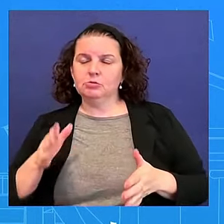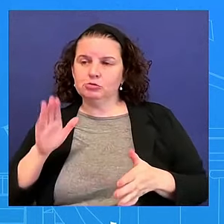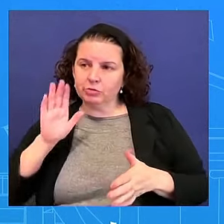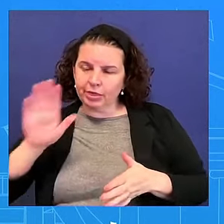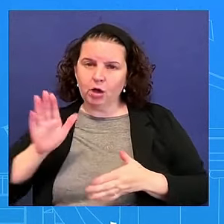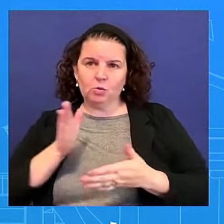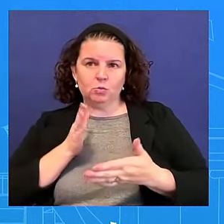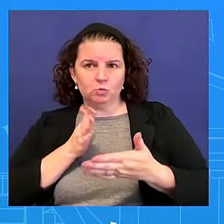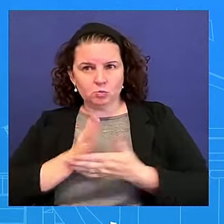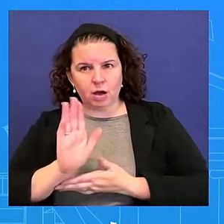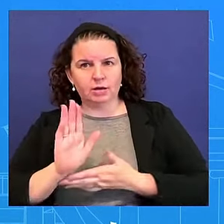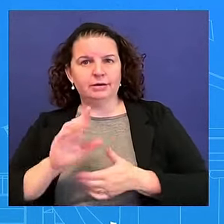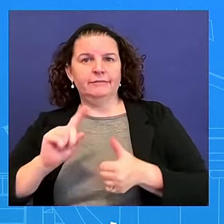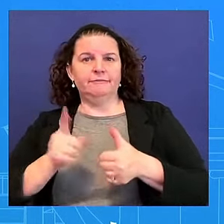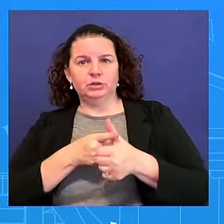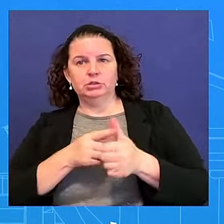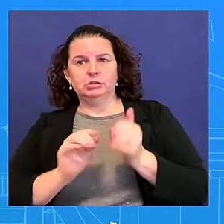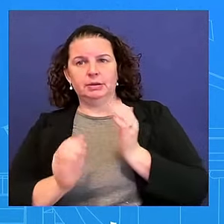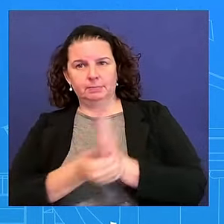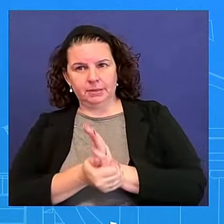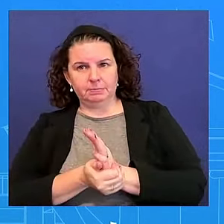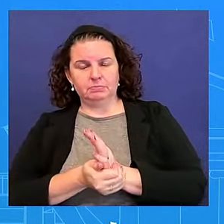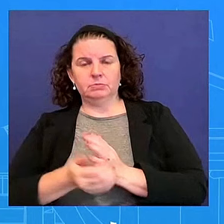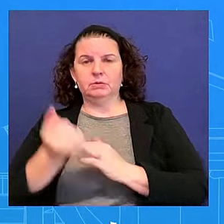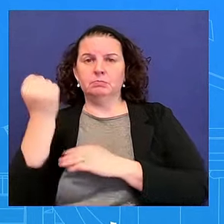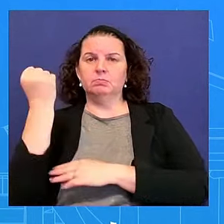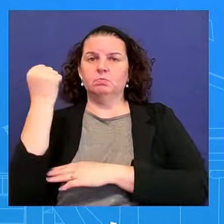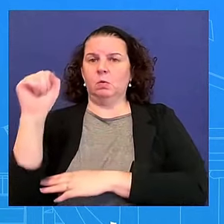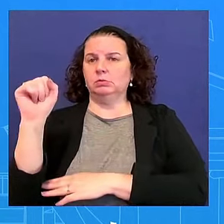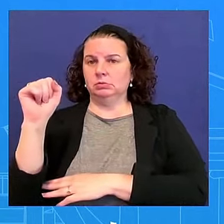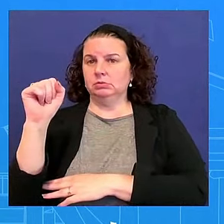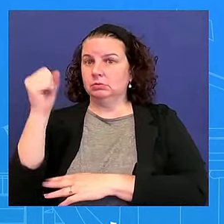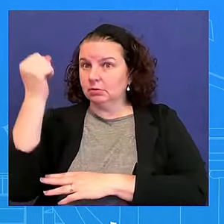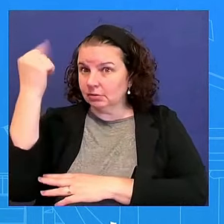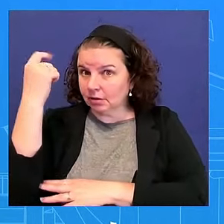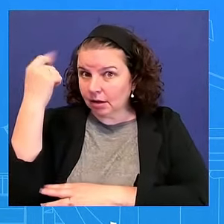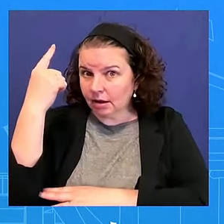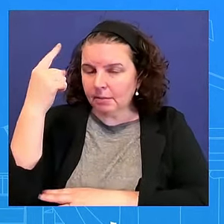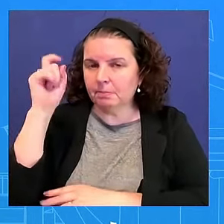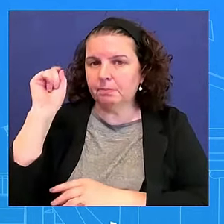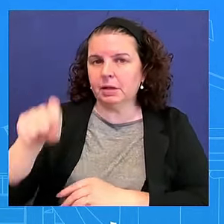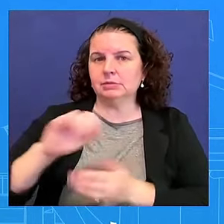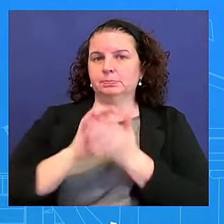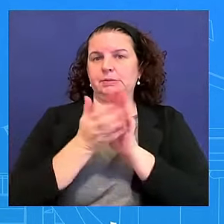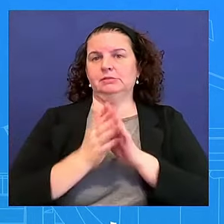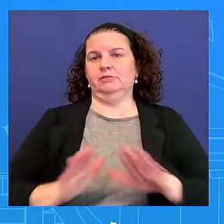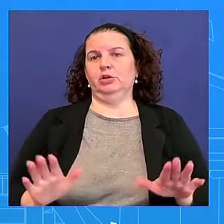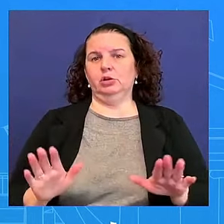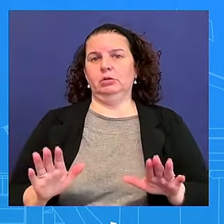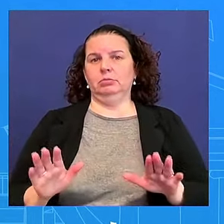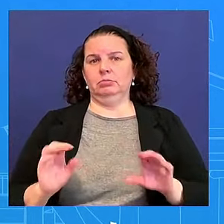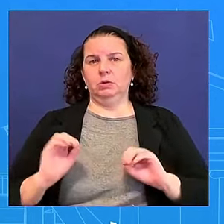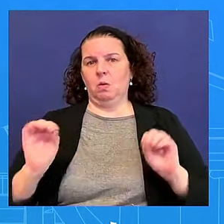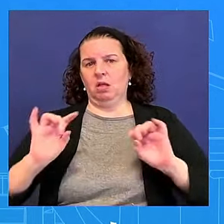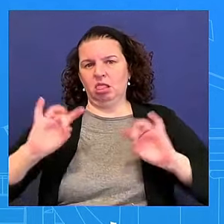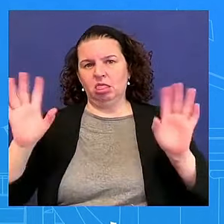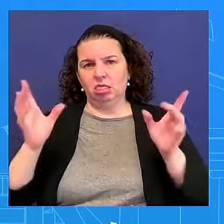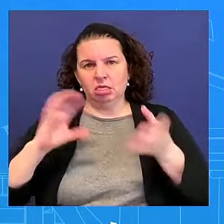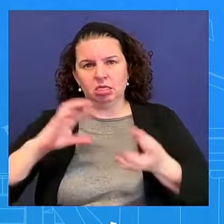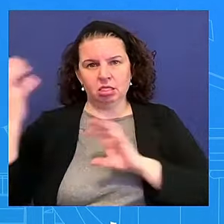views peacefully. At the same time, we will continue to warn against expose foreign efforts to meddle in